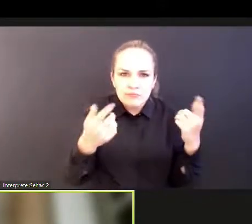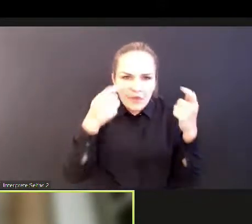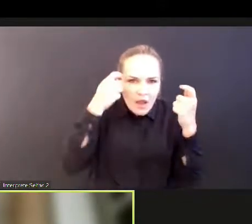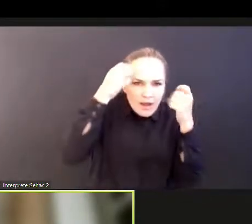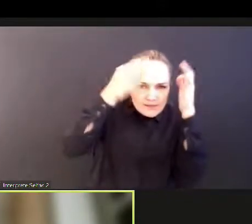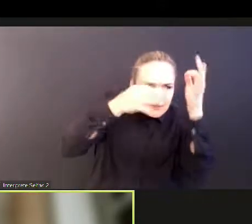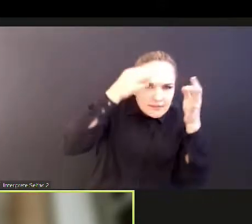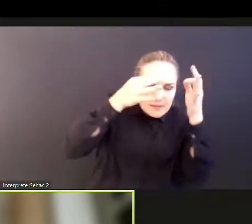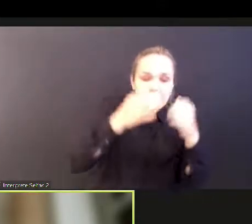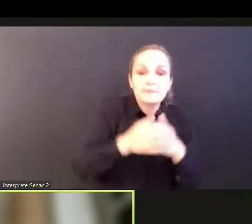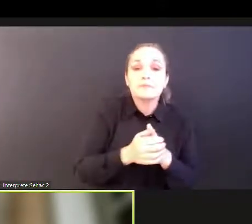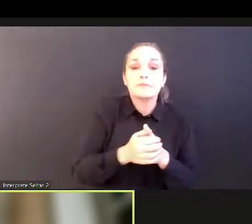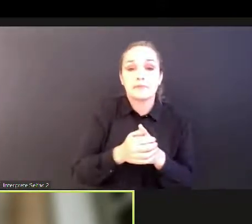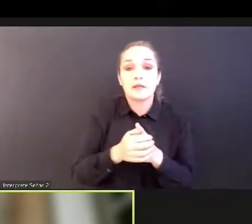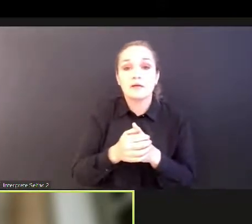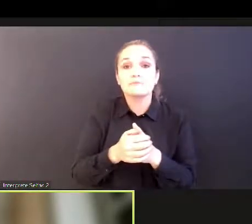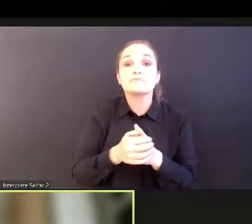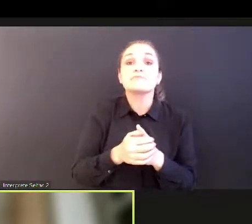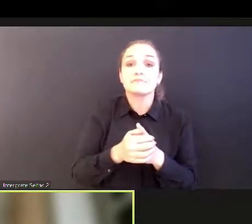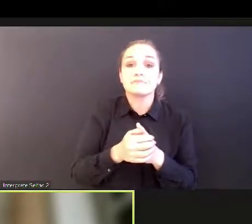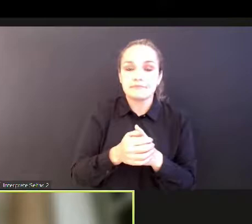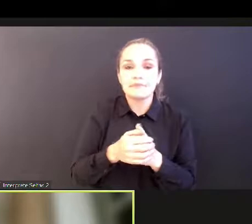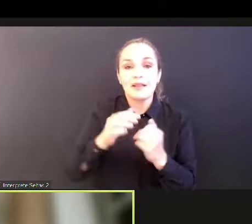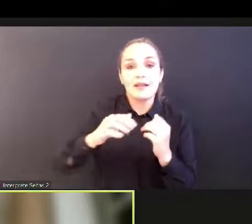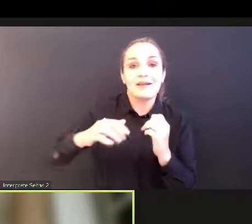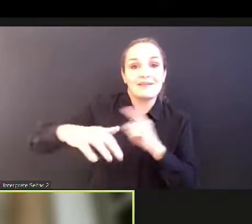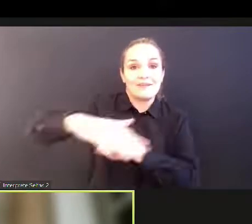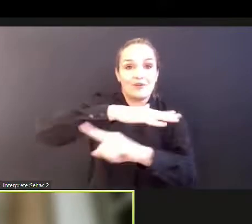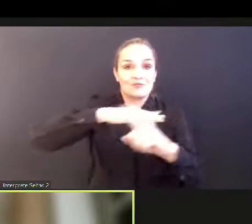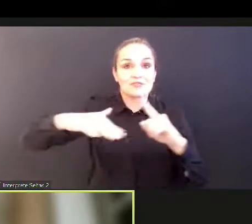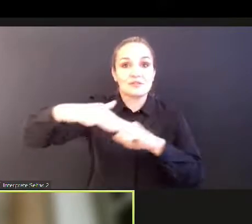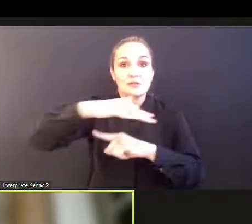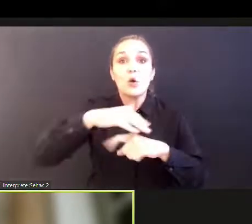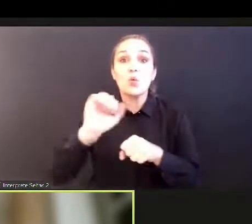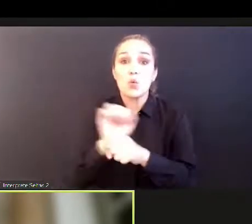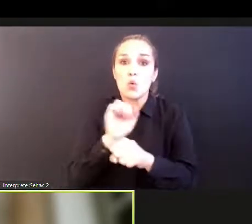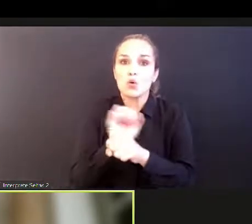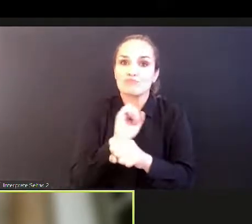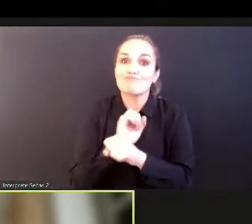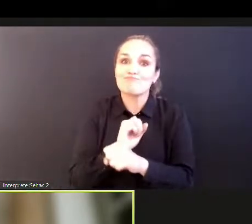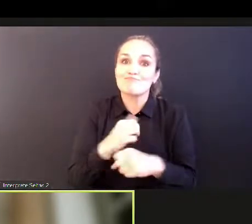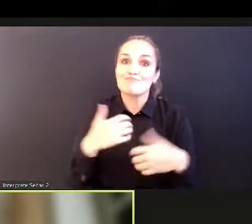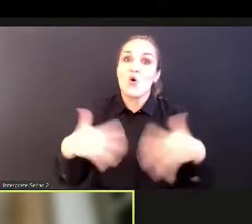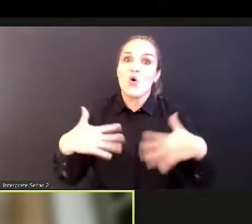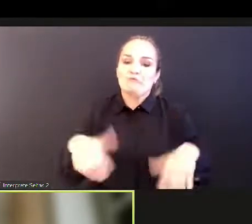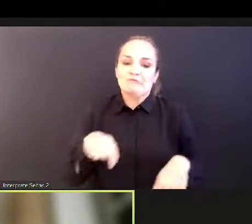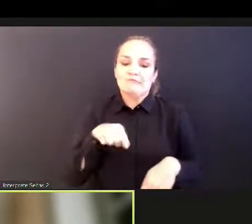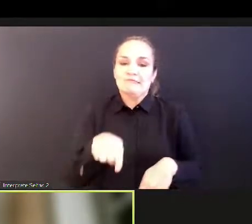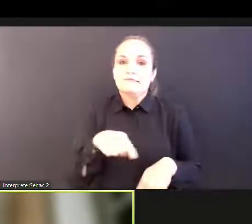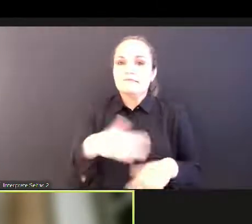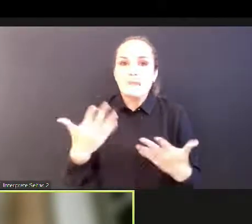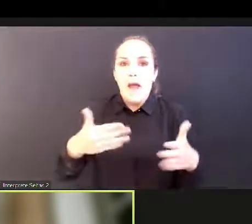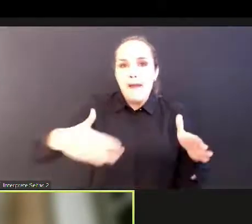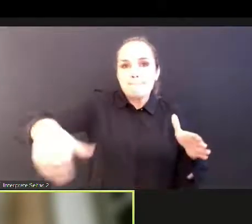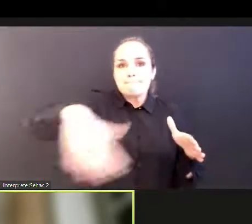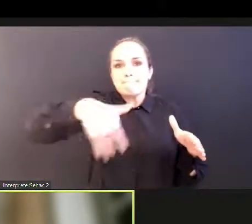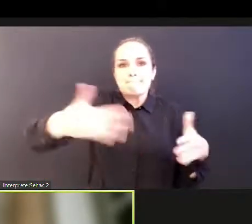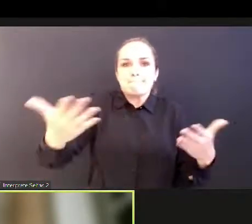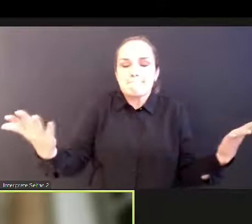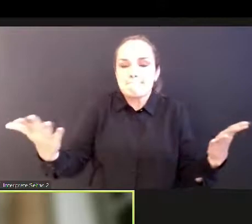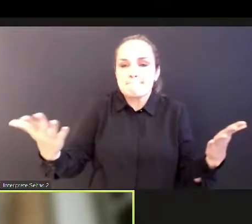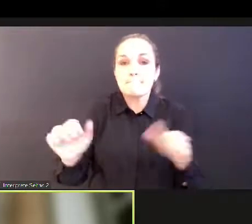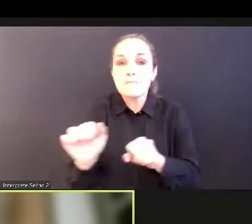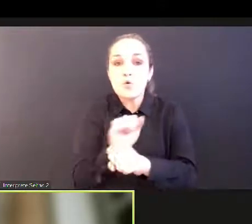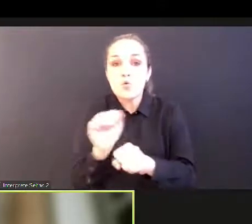where actually a lot more work needs to be done, because it's, as I said, not just about ease of doing business, it's the importance of transparency